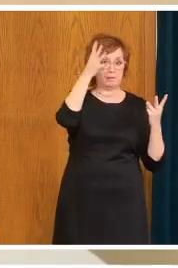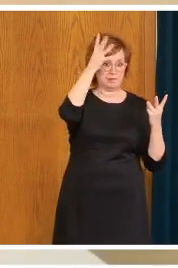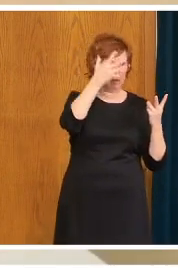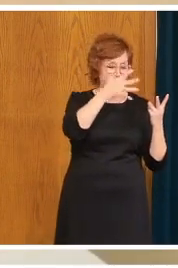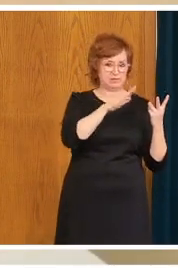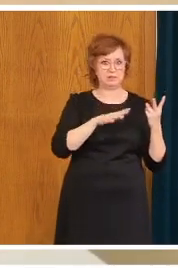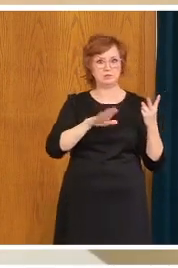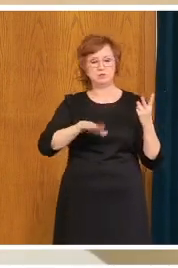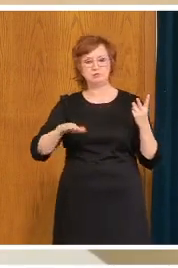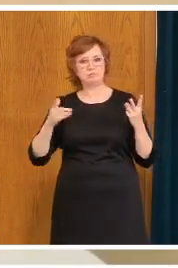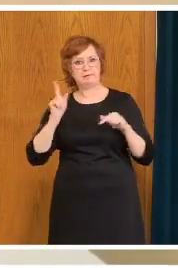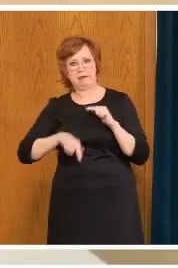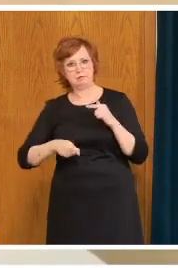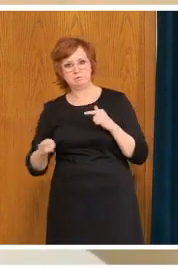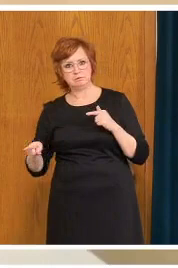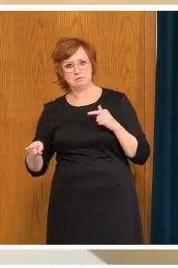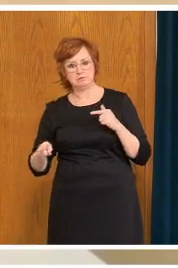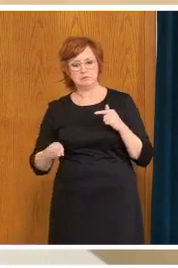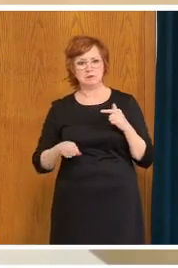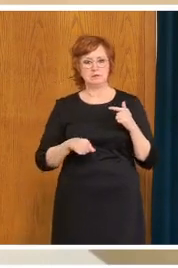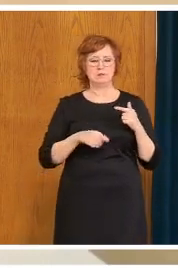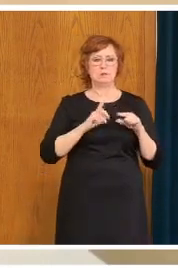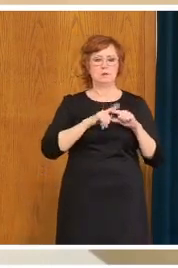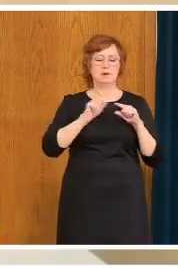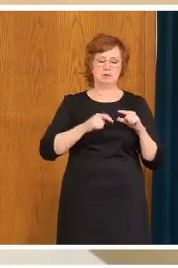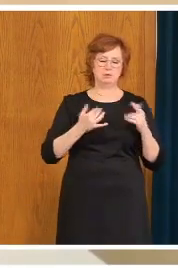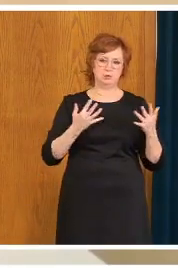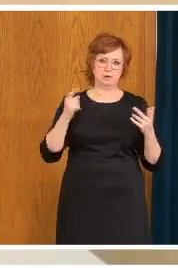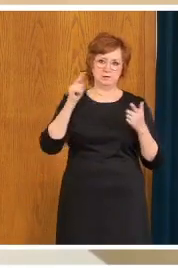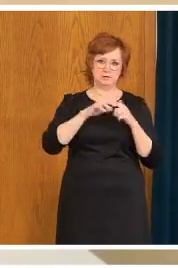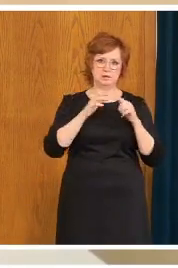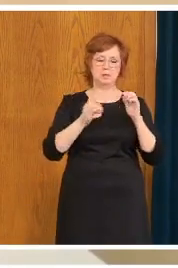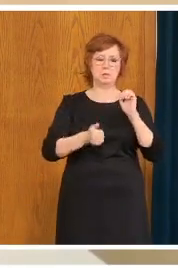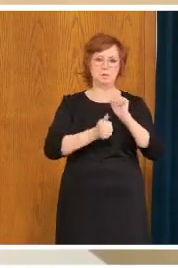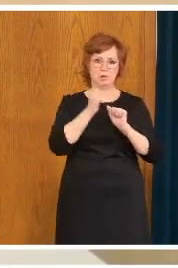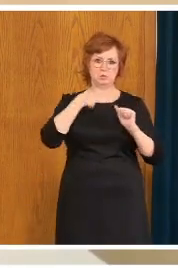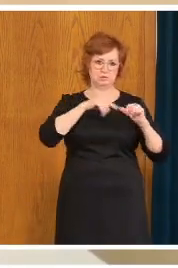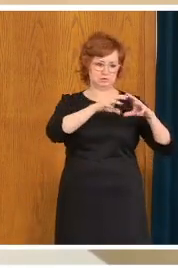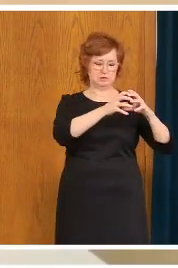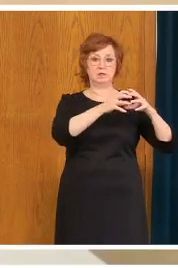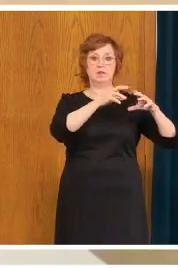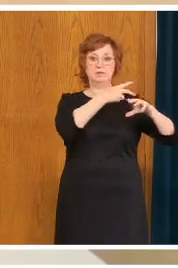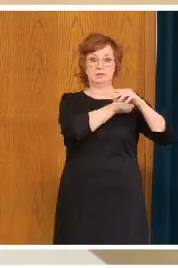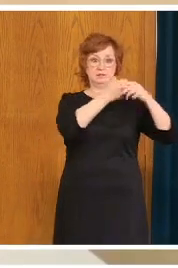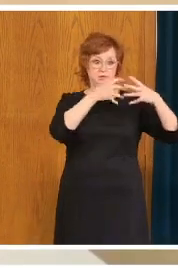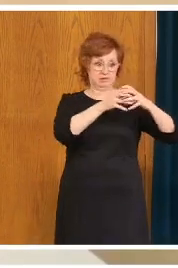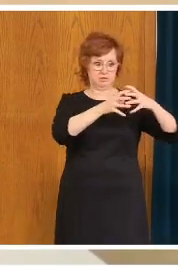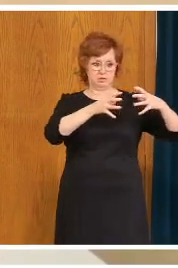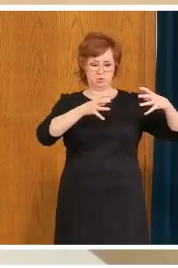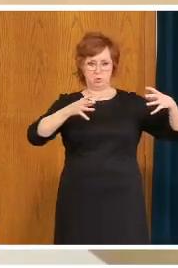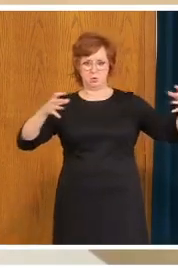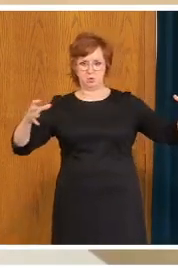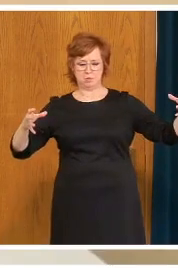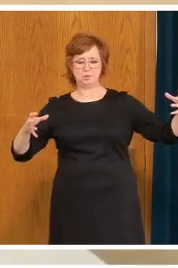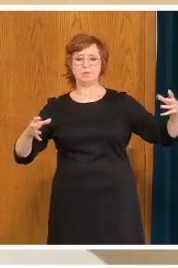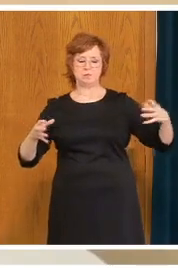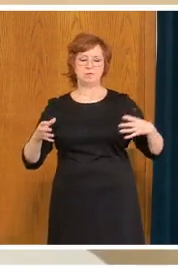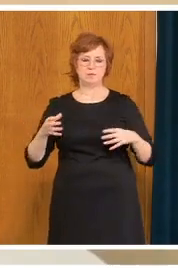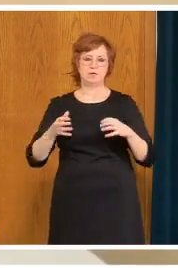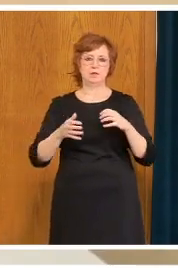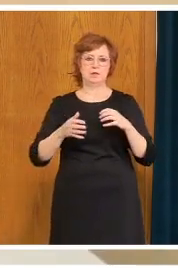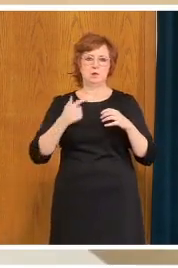the cautions, unfortunately, will have to remain at least till the majority of us have 1 dose. And we are watching